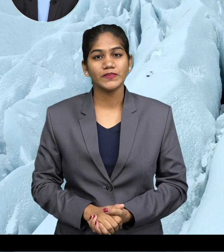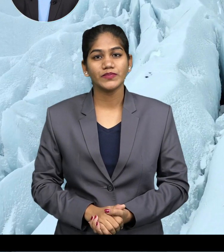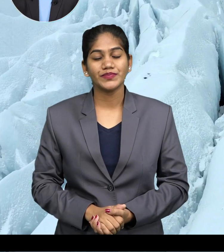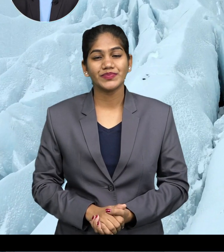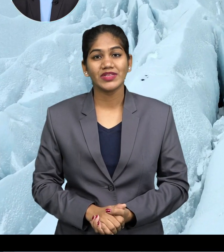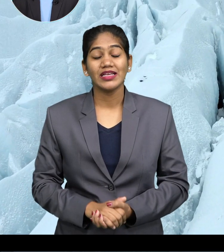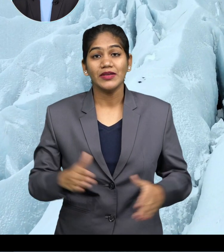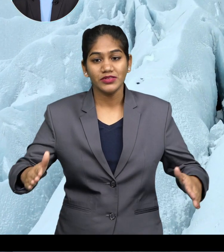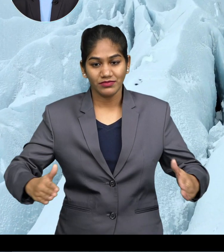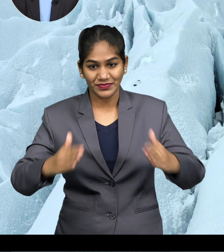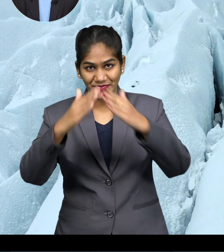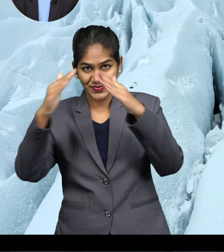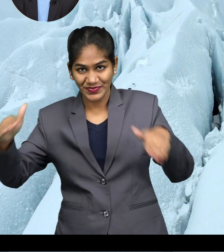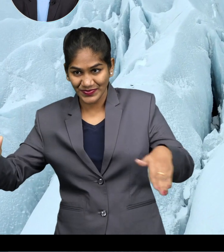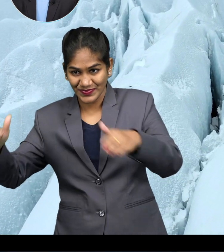ice caps,